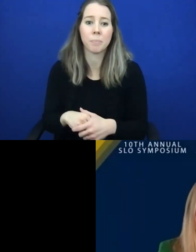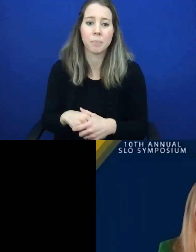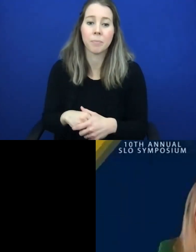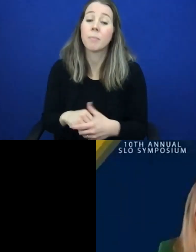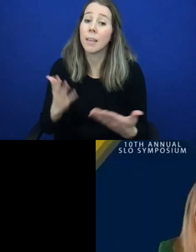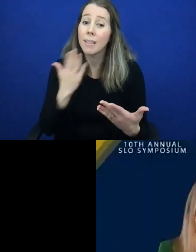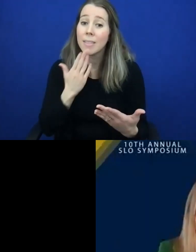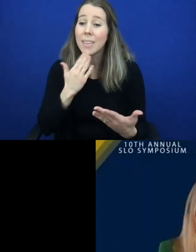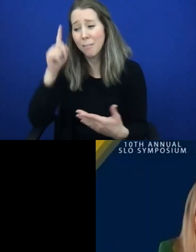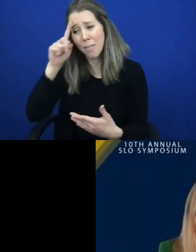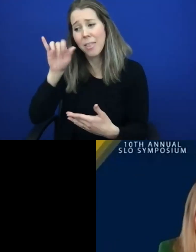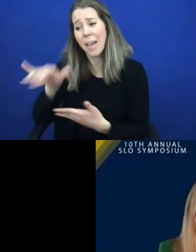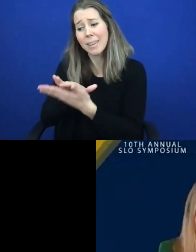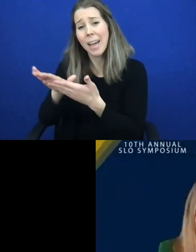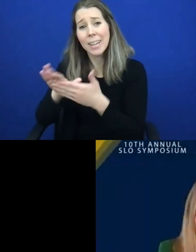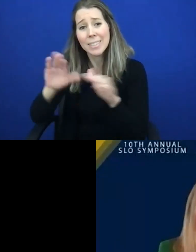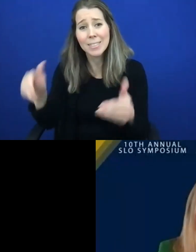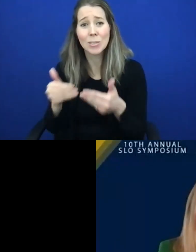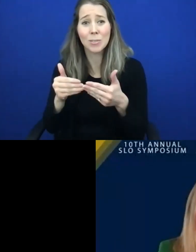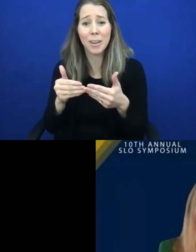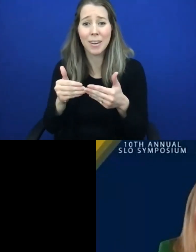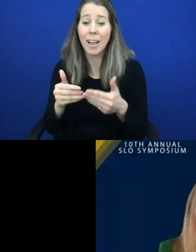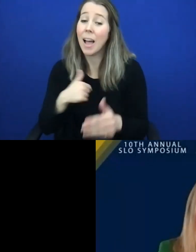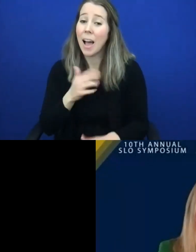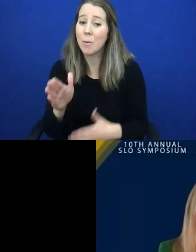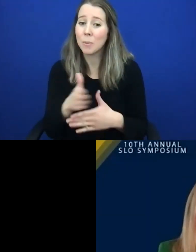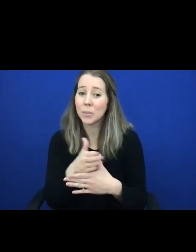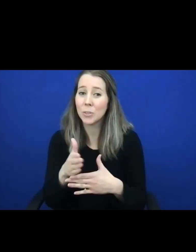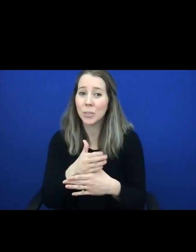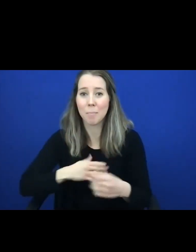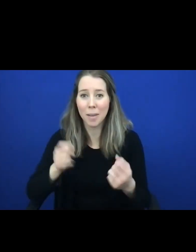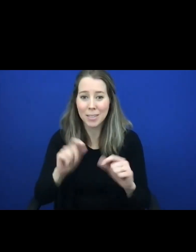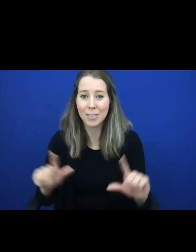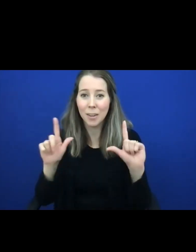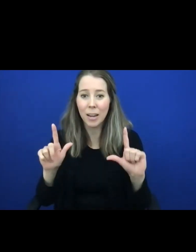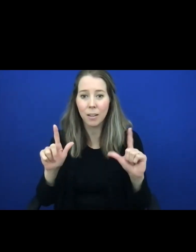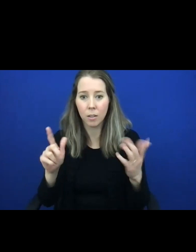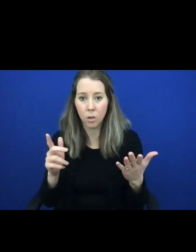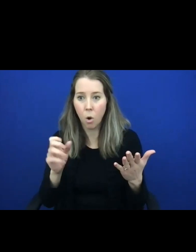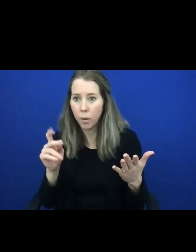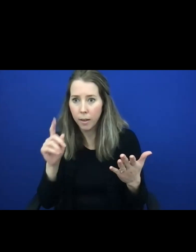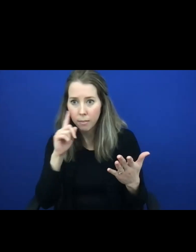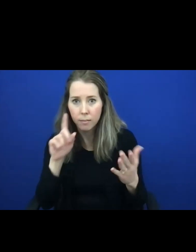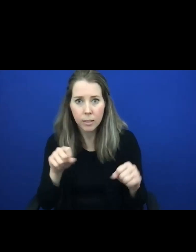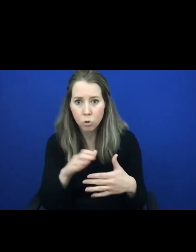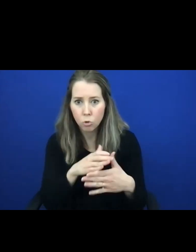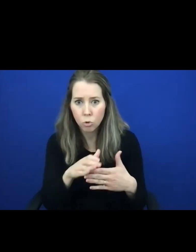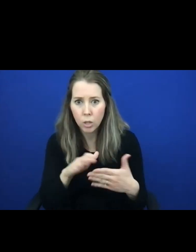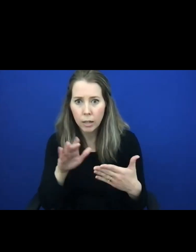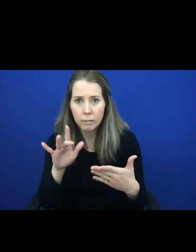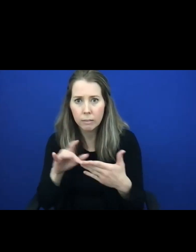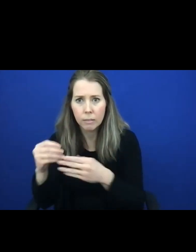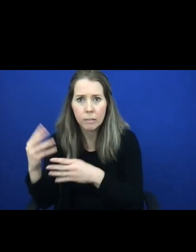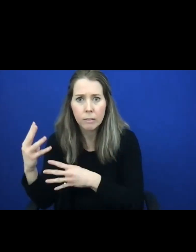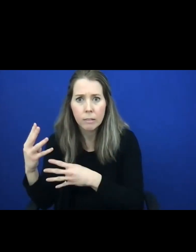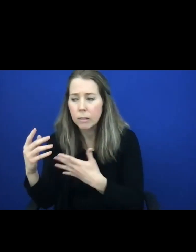Thank you for that nice introduction. I'll share my screen. Oh, let's see who she can share. All participants.